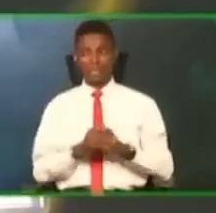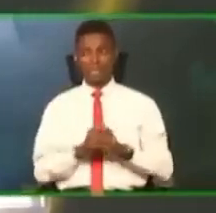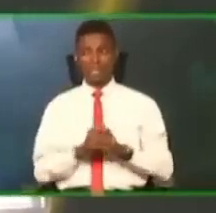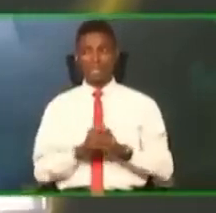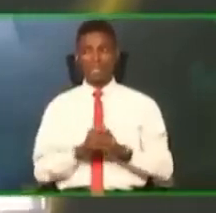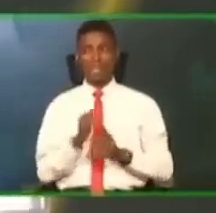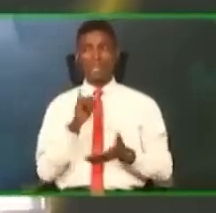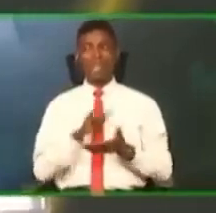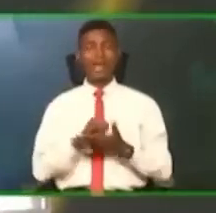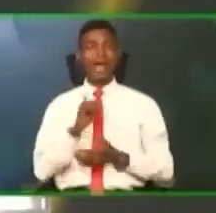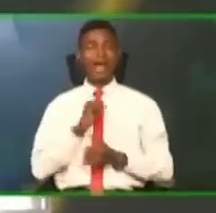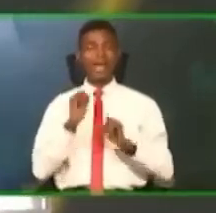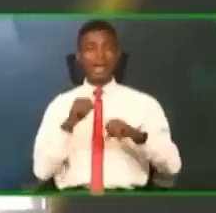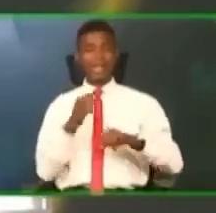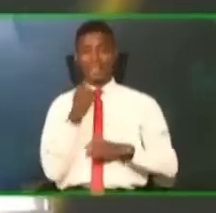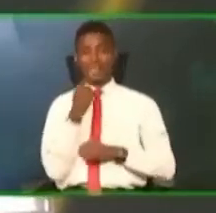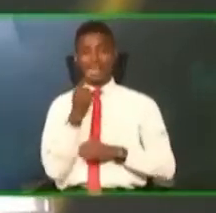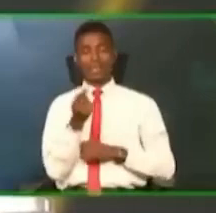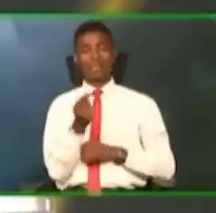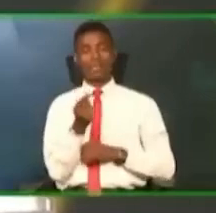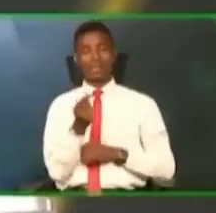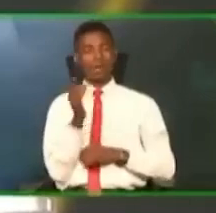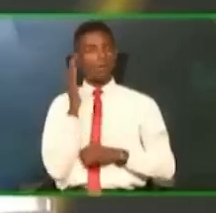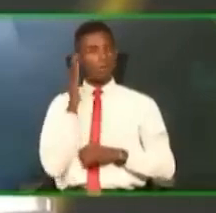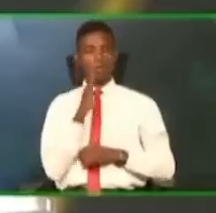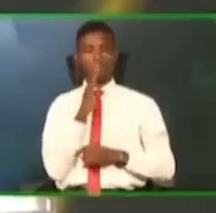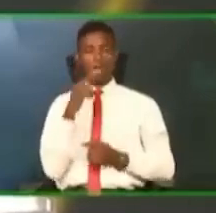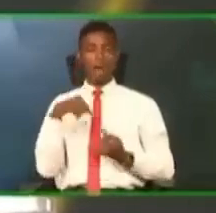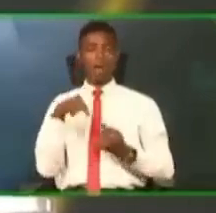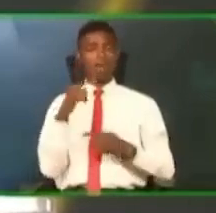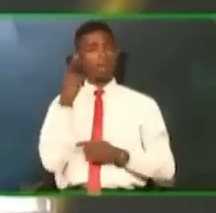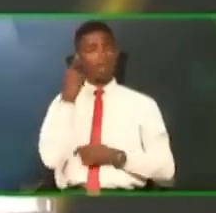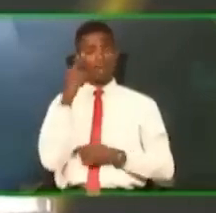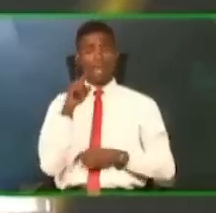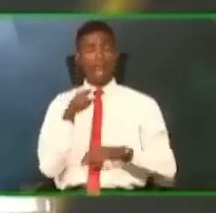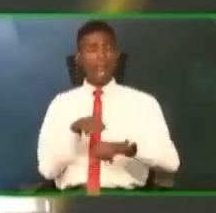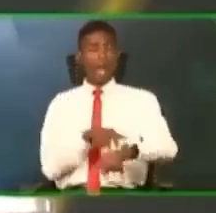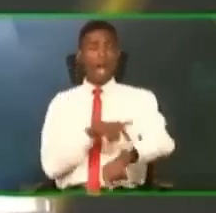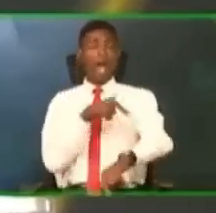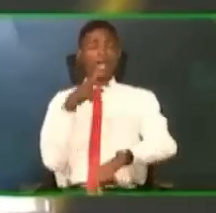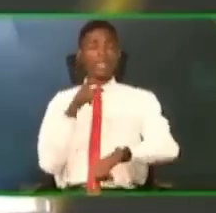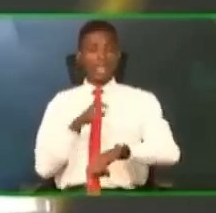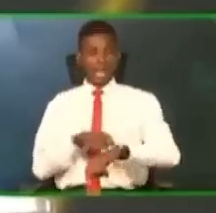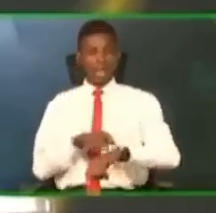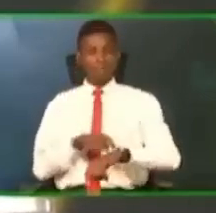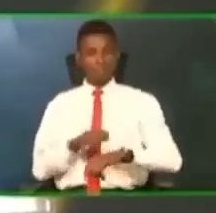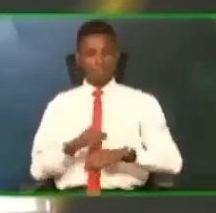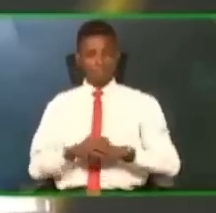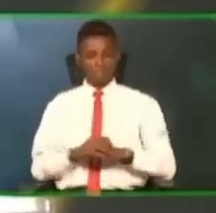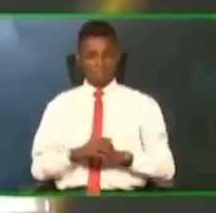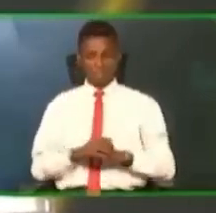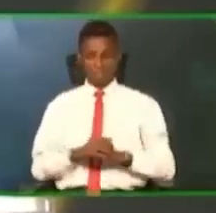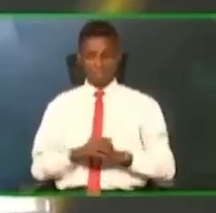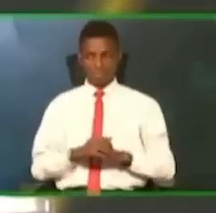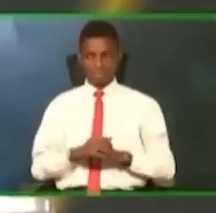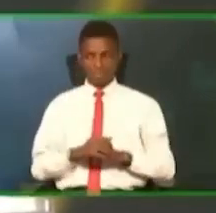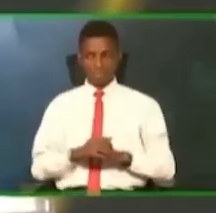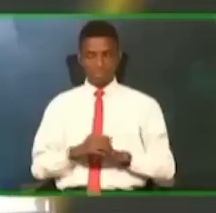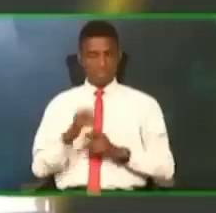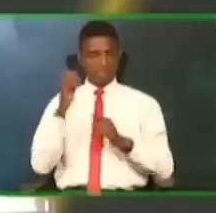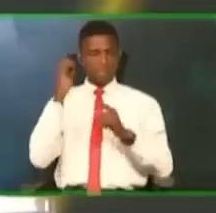A person that I can tell you will be around for a very long time. He's not